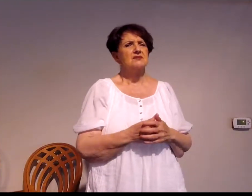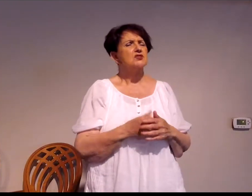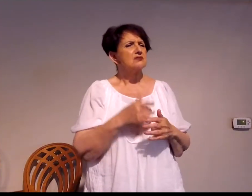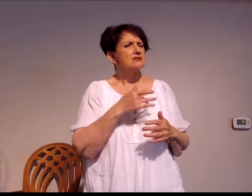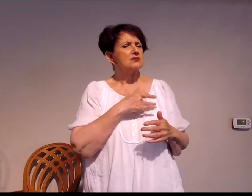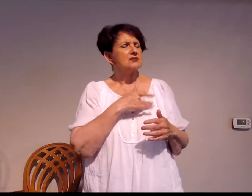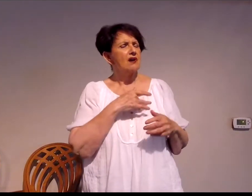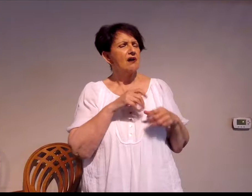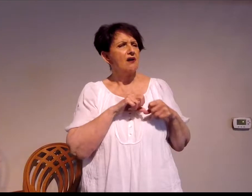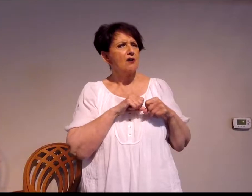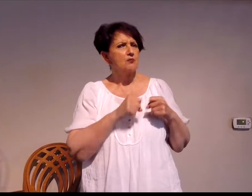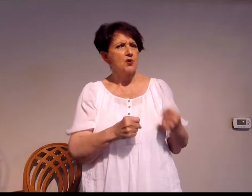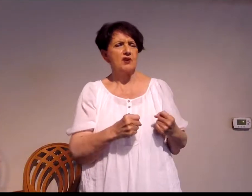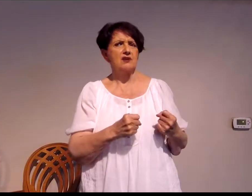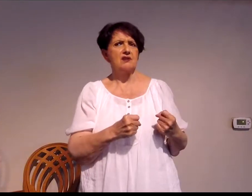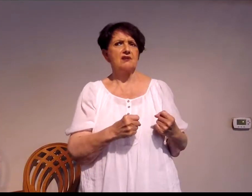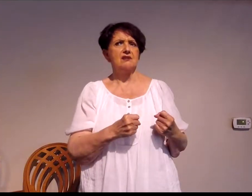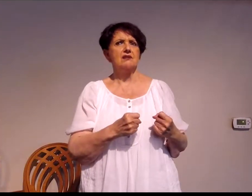lost my grandmother.